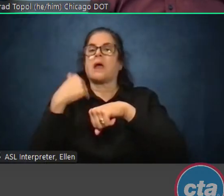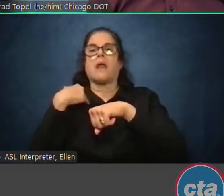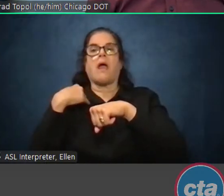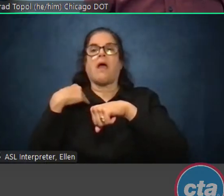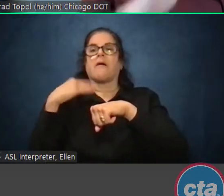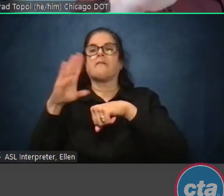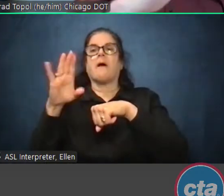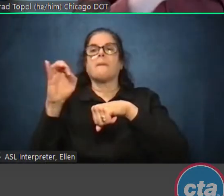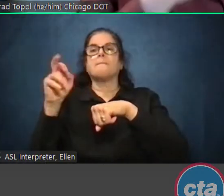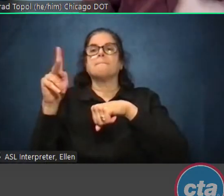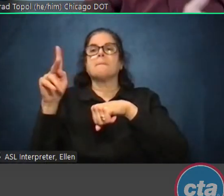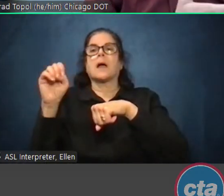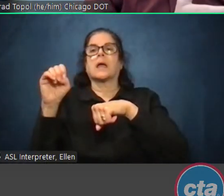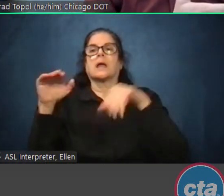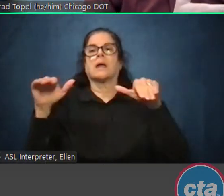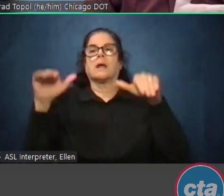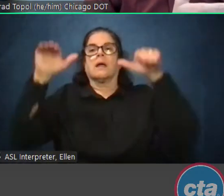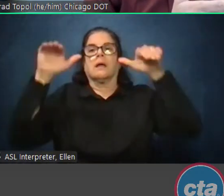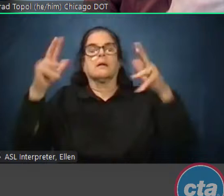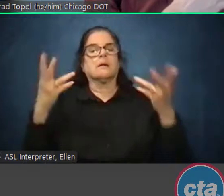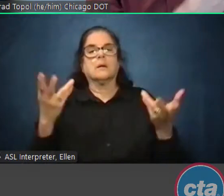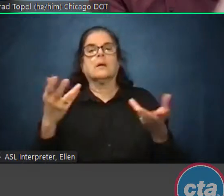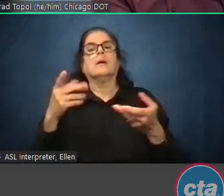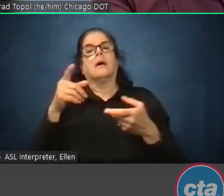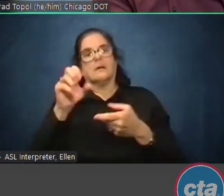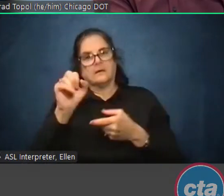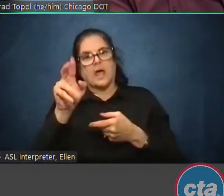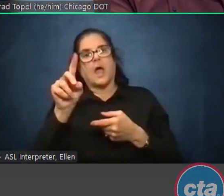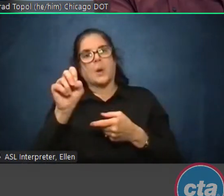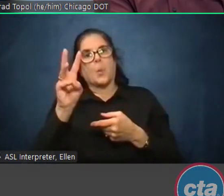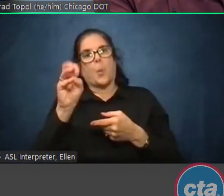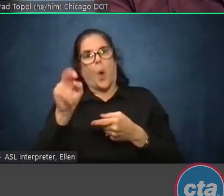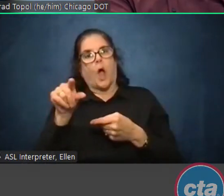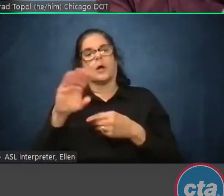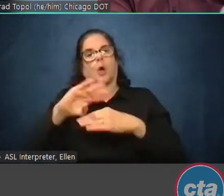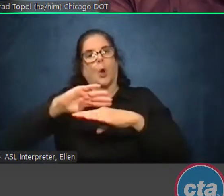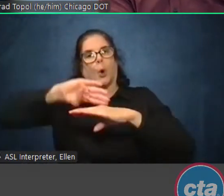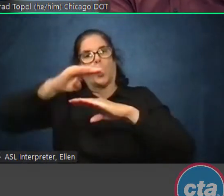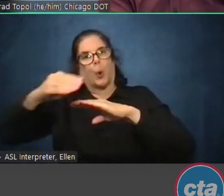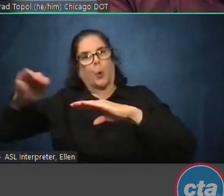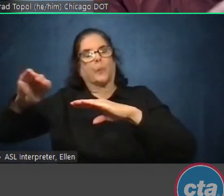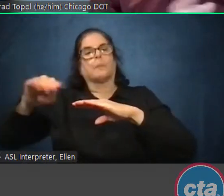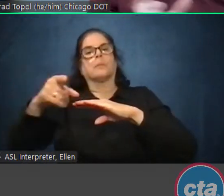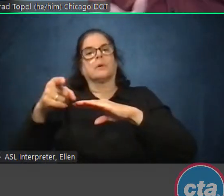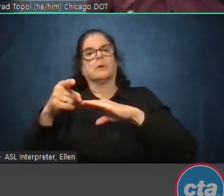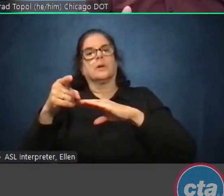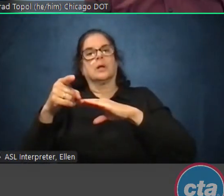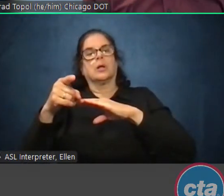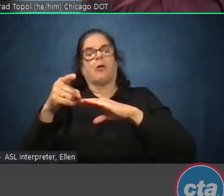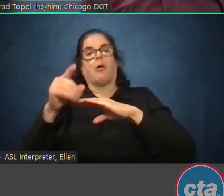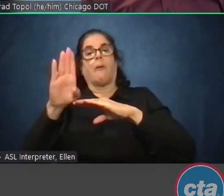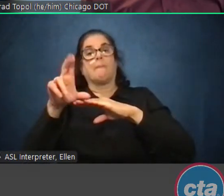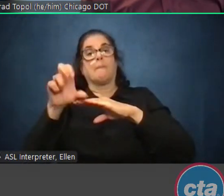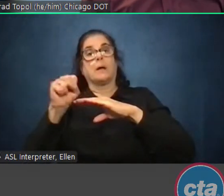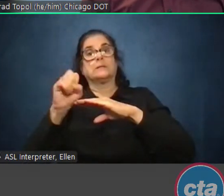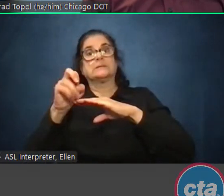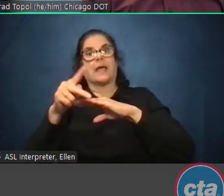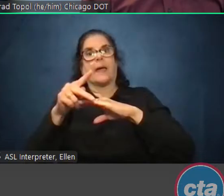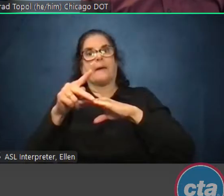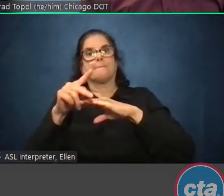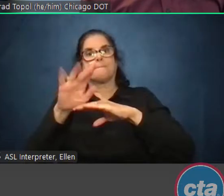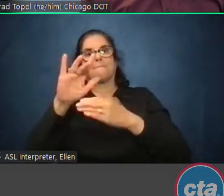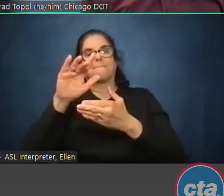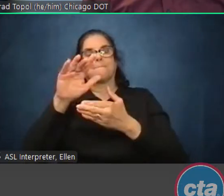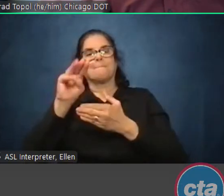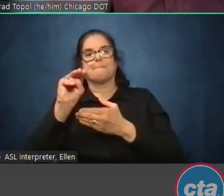bike lane element. You have a sidewalk with a traditional curb and then a raised bus median next to it with specific crossings where you